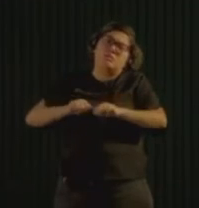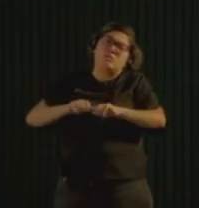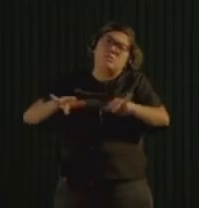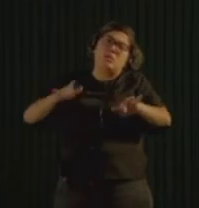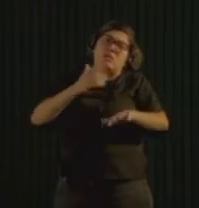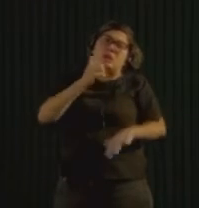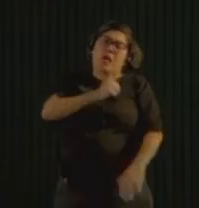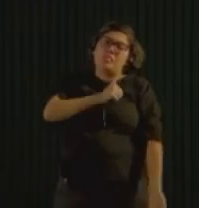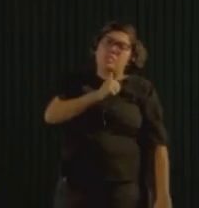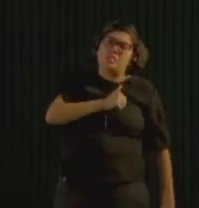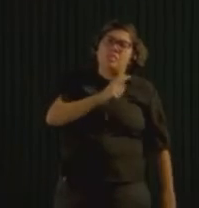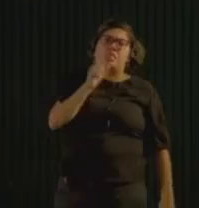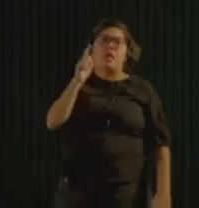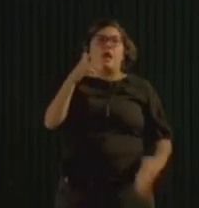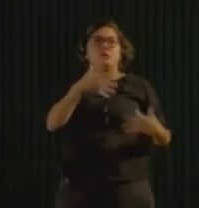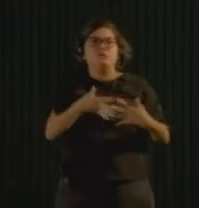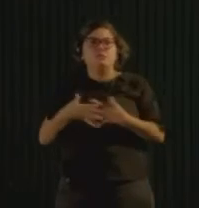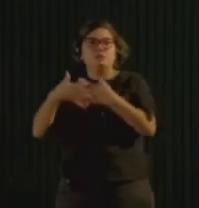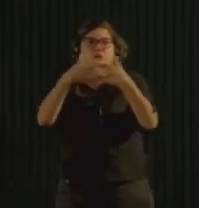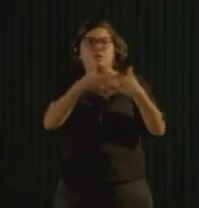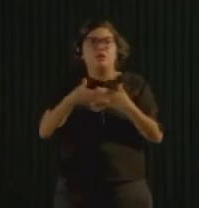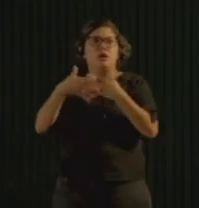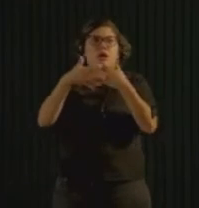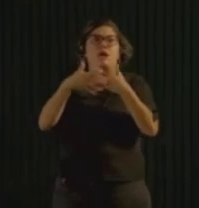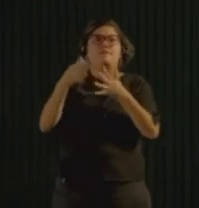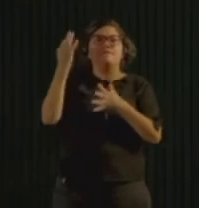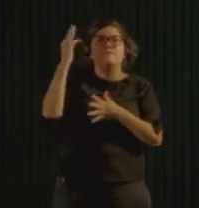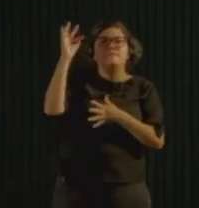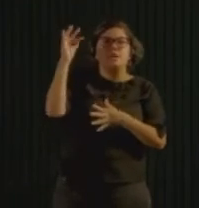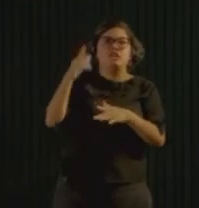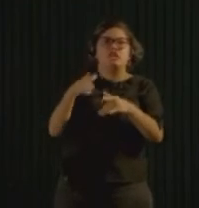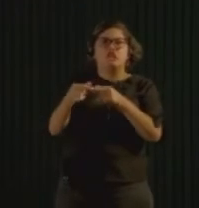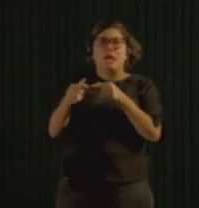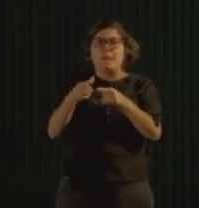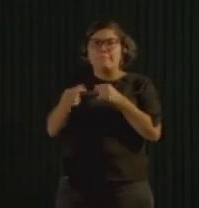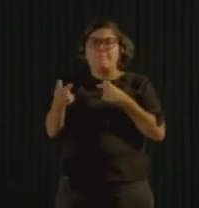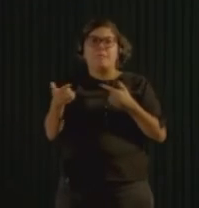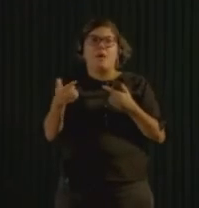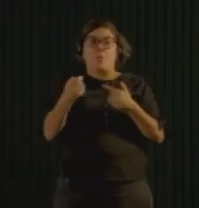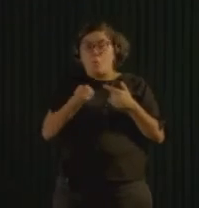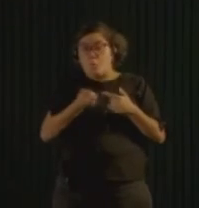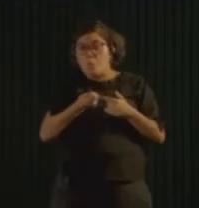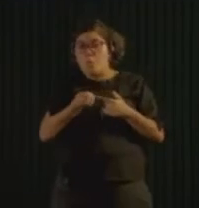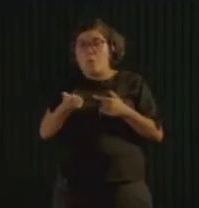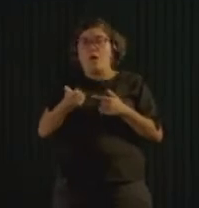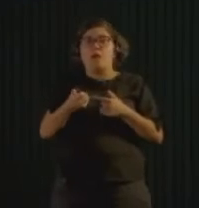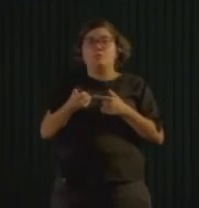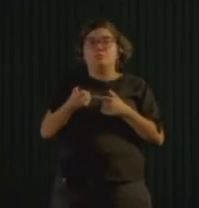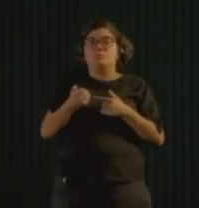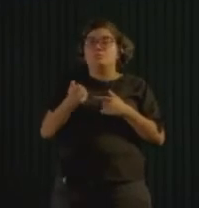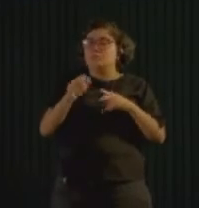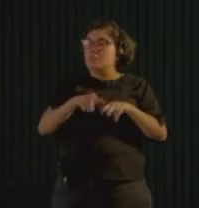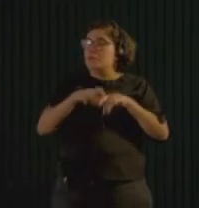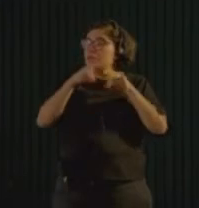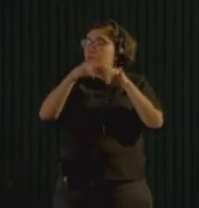as Japan, and soon launching in Australia and Germany, and then of course soon, we hope, in Brazil as well.